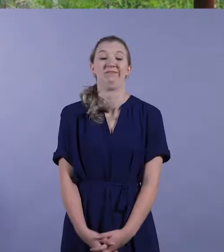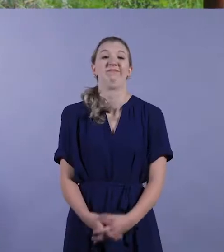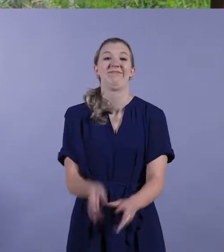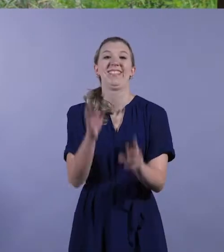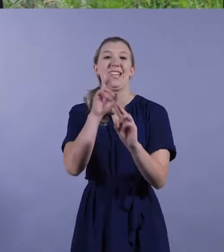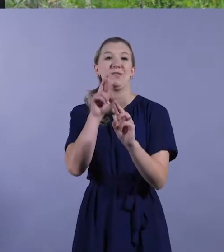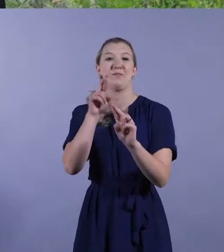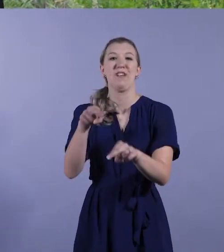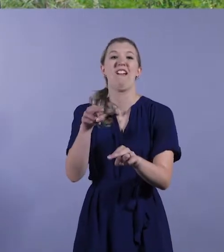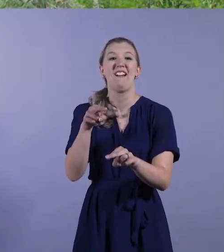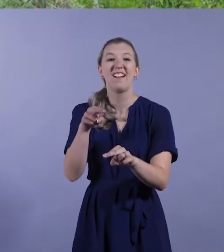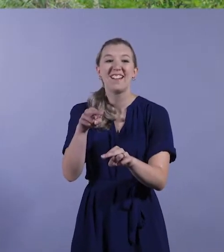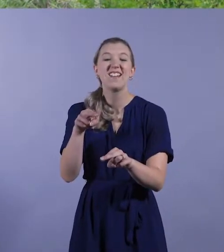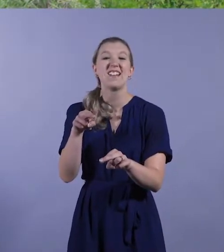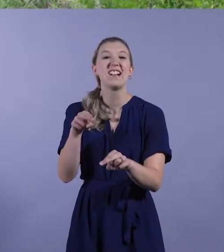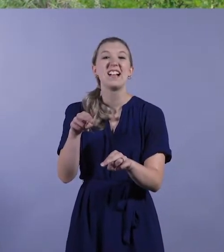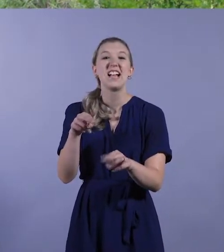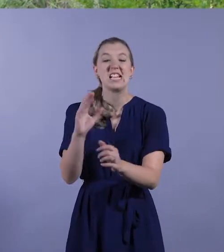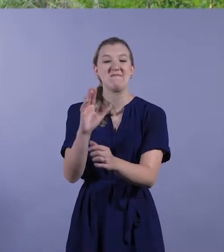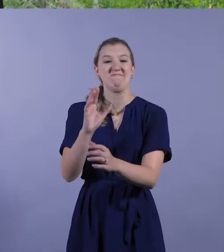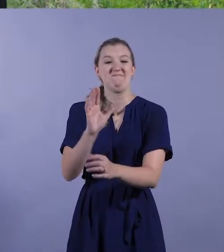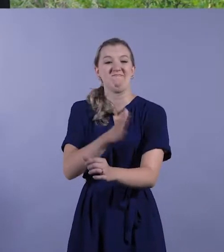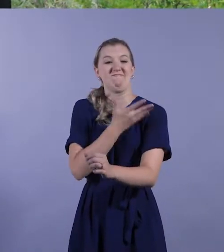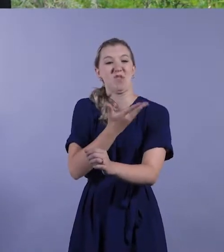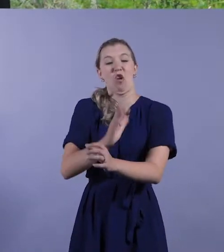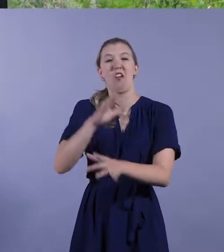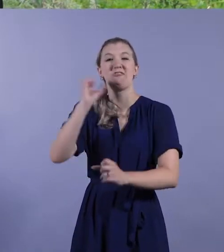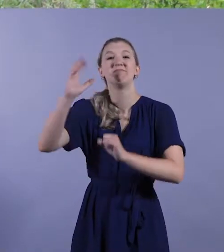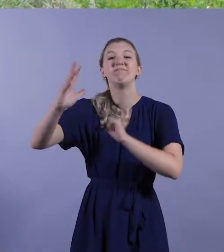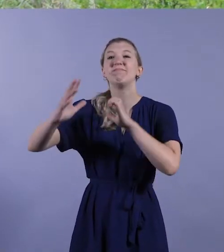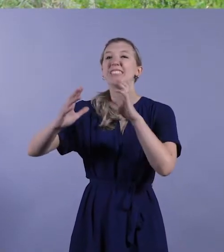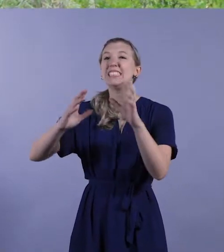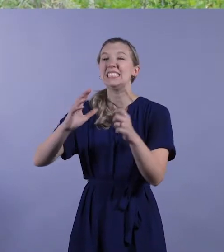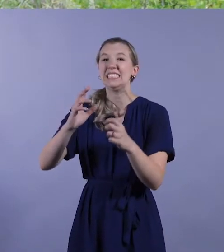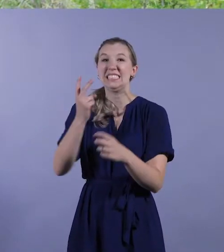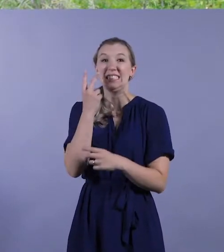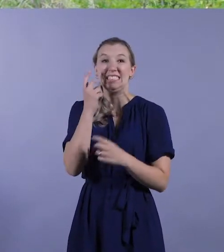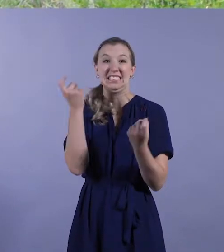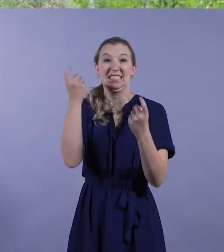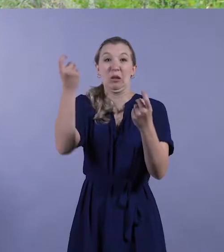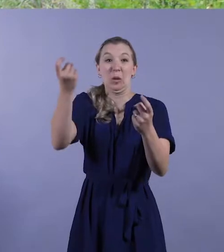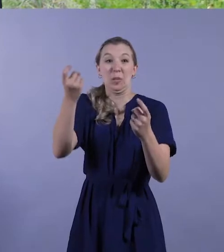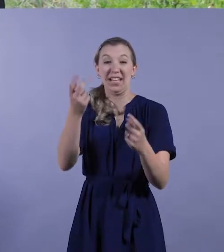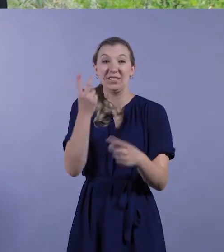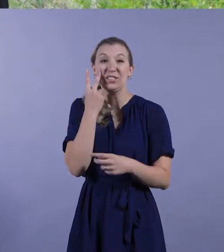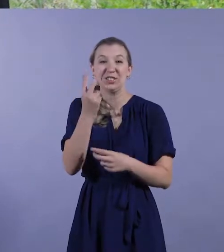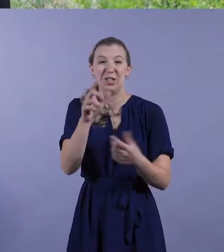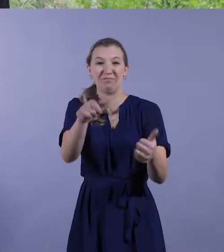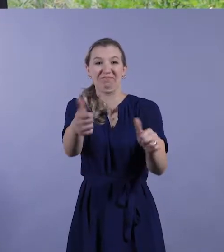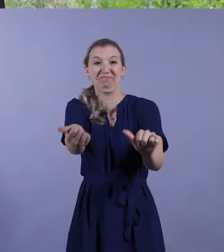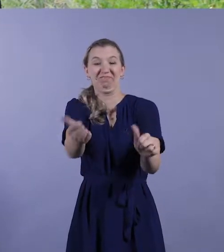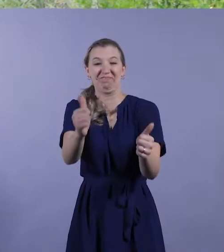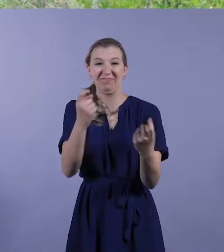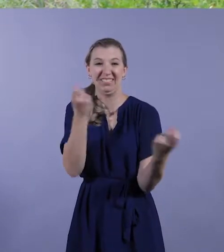Let's respond. Let's sing some songs that celebrate what we've just witnessed here.